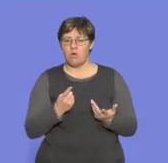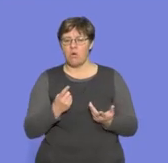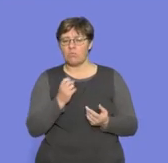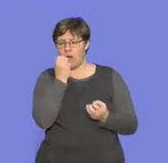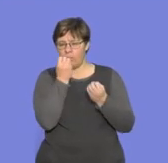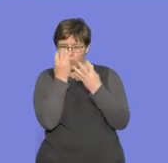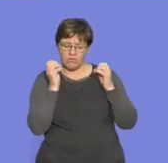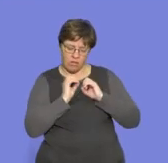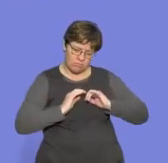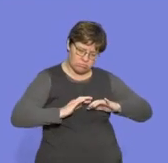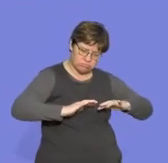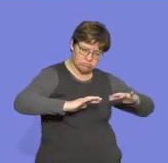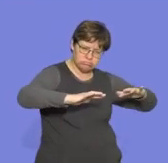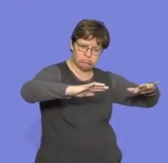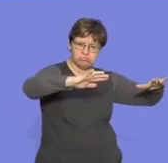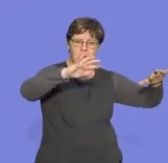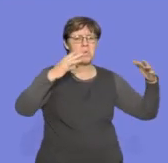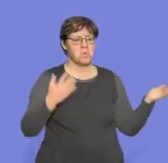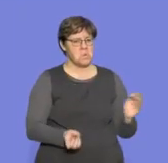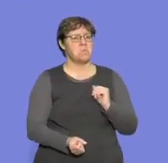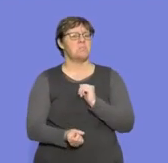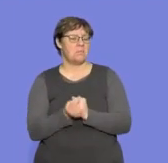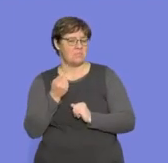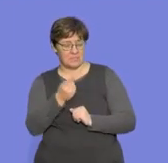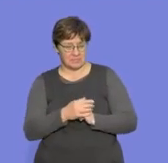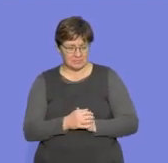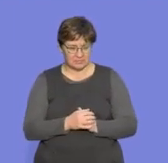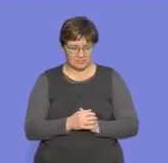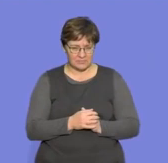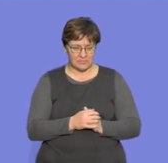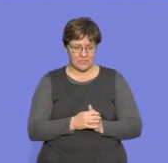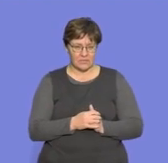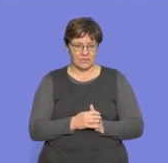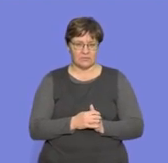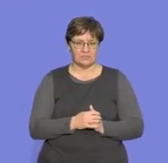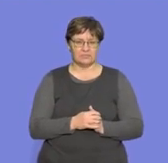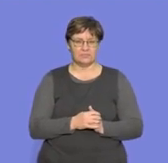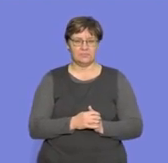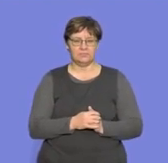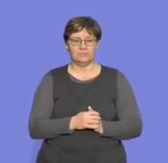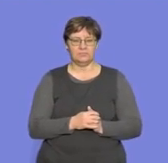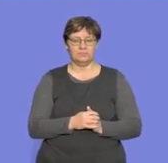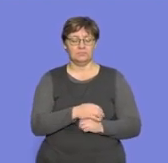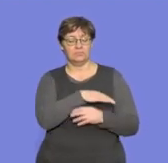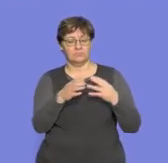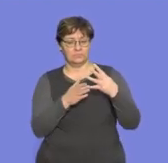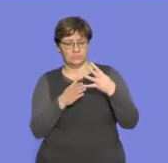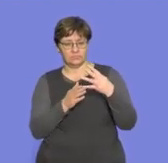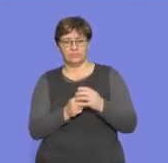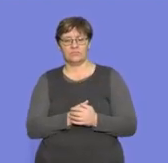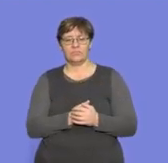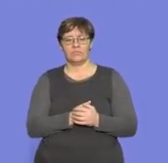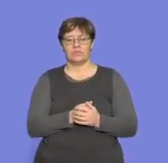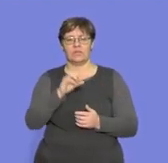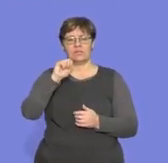these beautiful flowers that often emerge from what seems to be rocks. The next biome we're looking at is the succulent. The next biome we're so looking at is